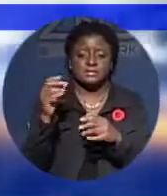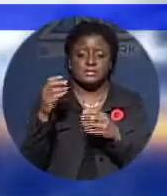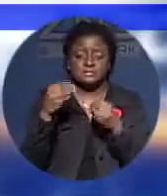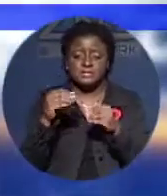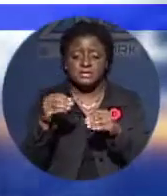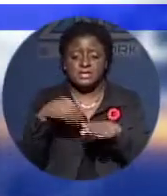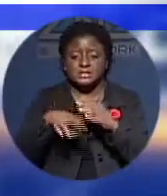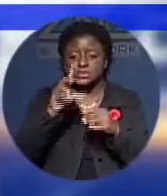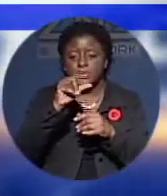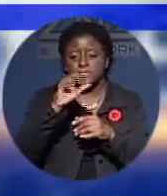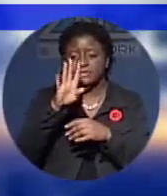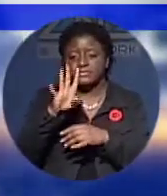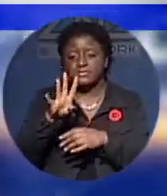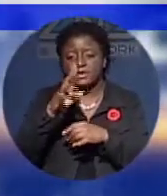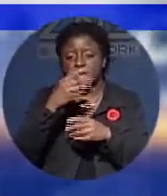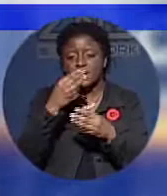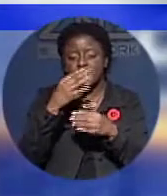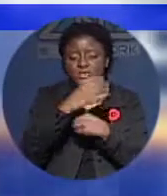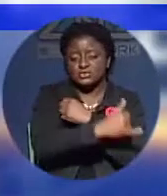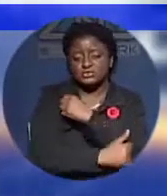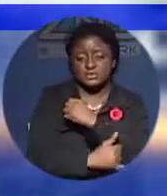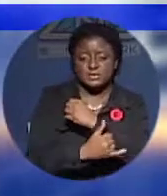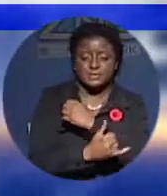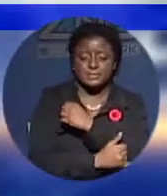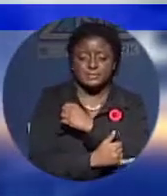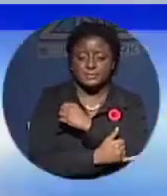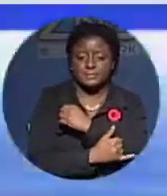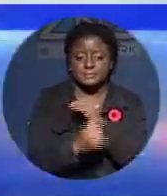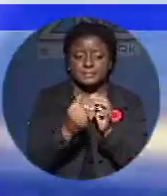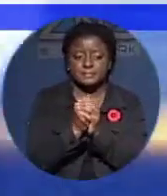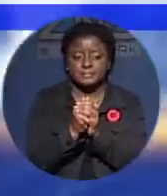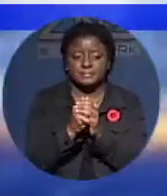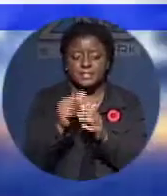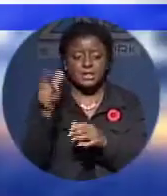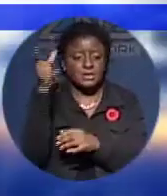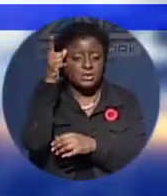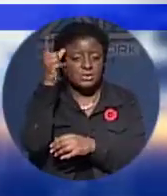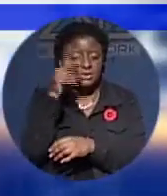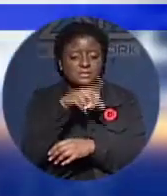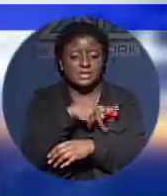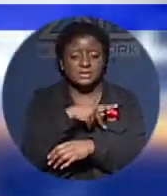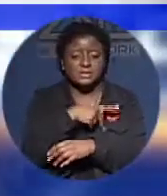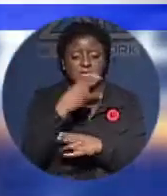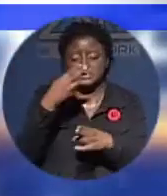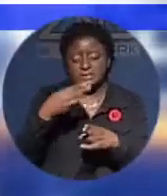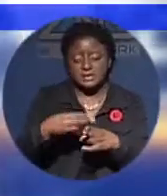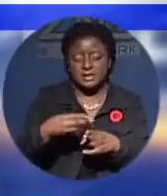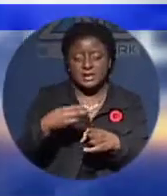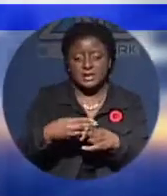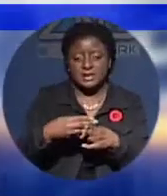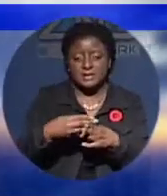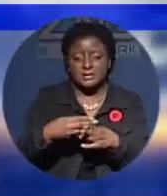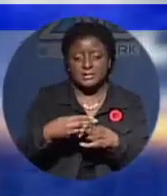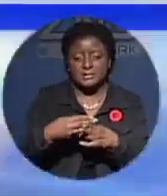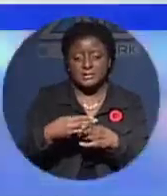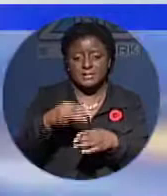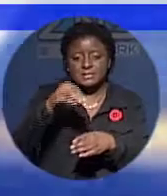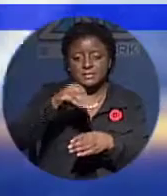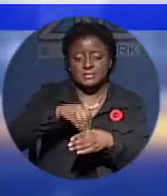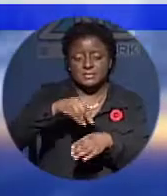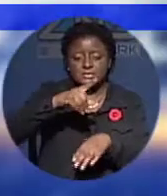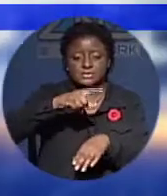international business, former Greek banker and European Central Bank Vice President Lucas Papademos has been named interim Prime Minister of